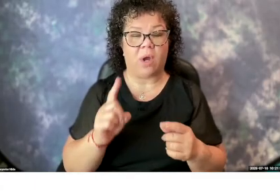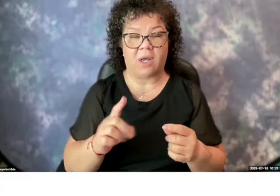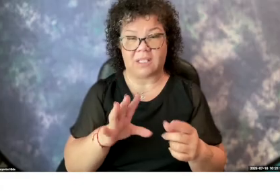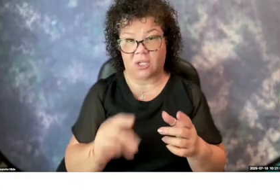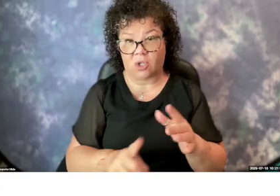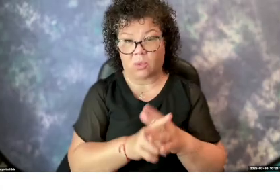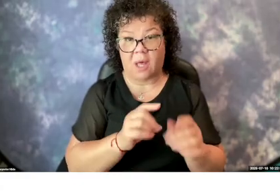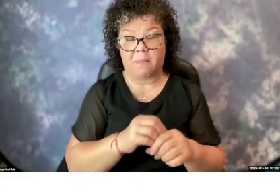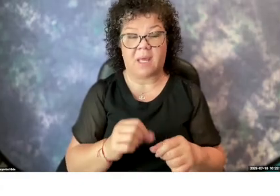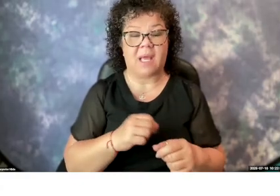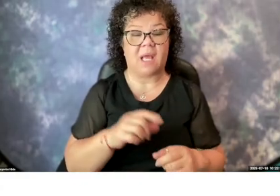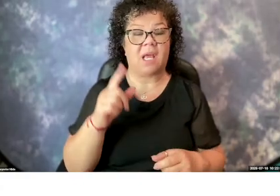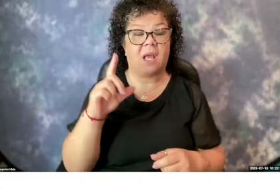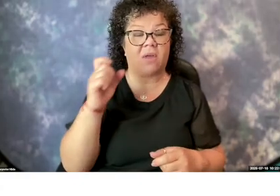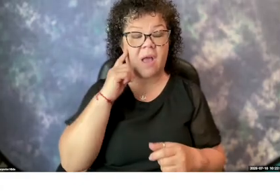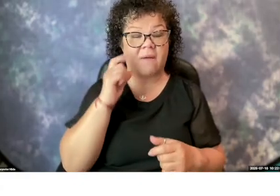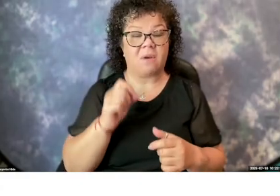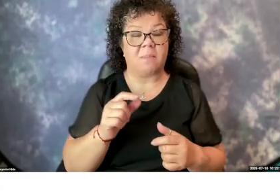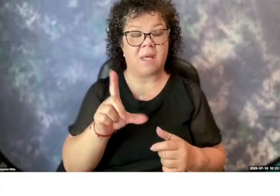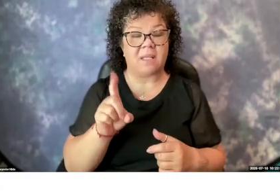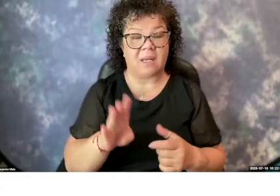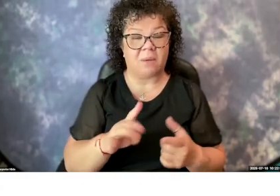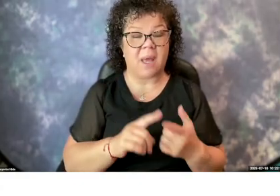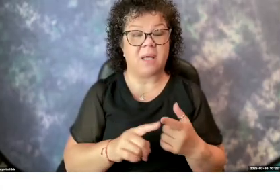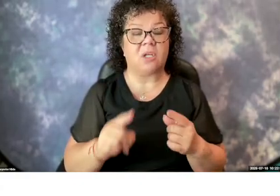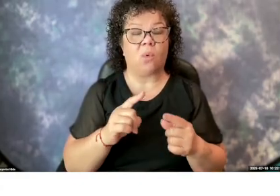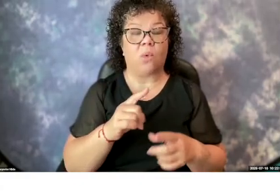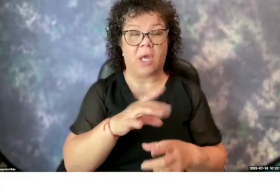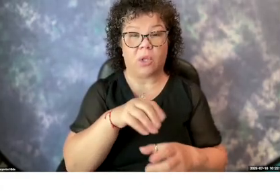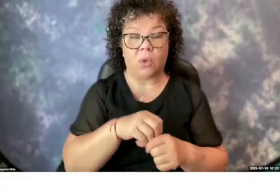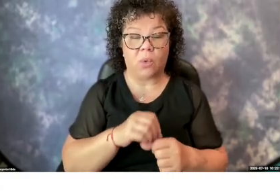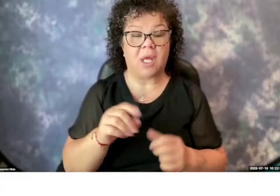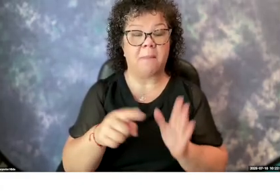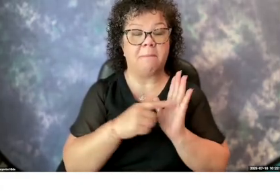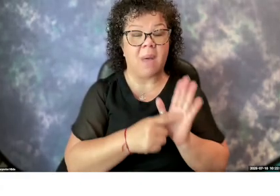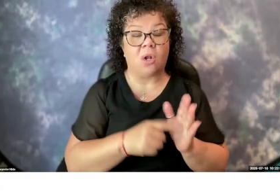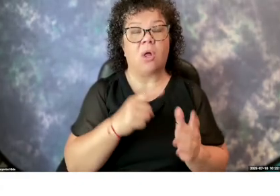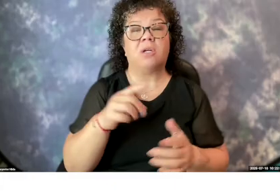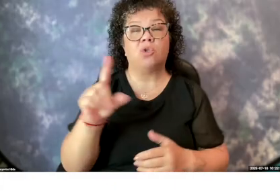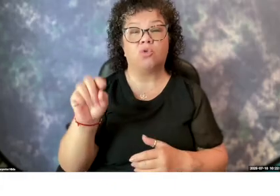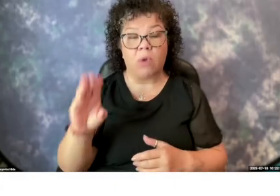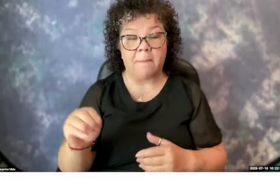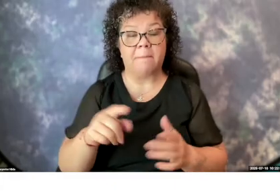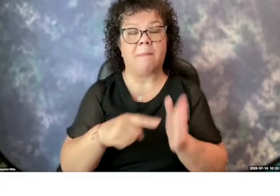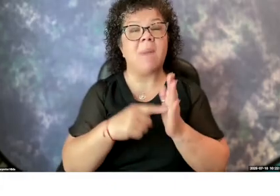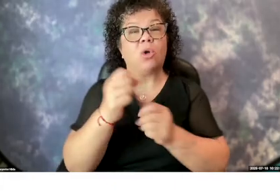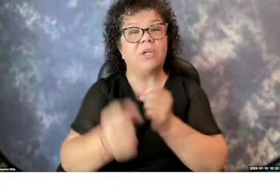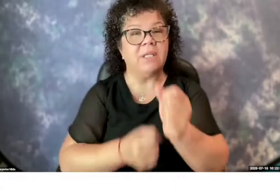addition to make, model, and trim combinations, we're adding in model year as a differentiator of those